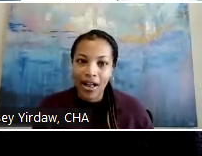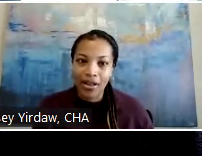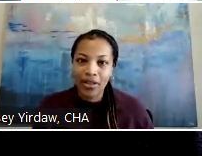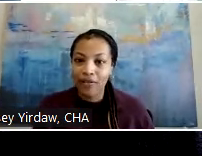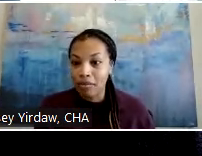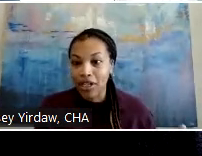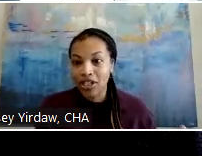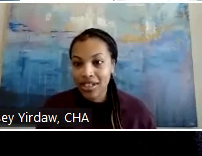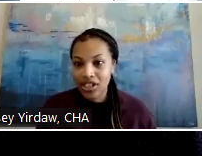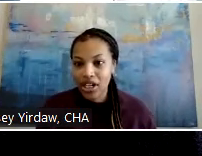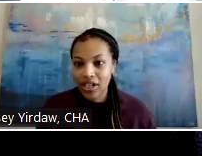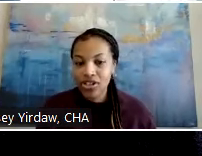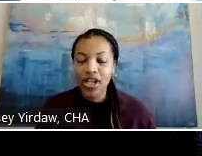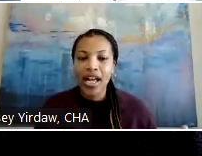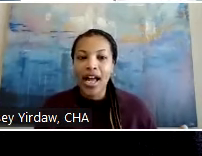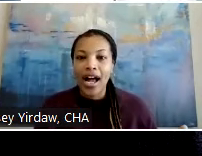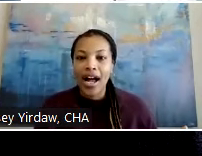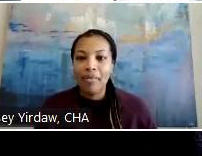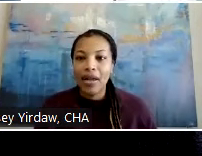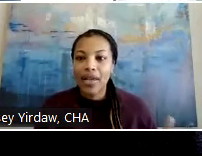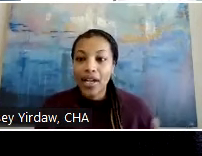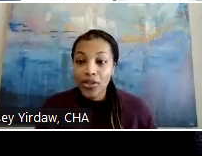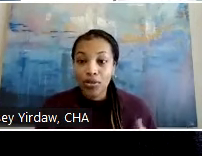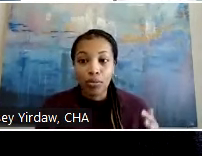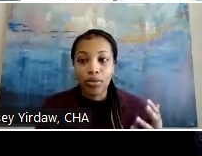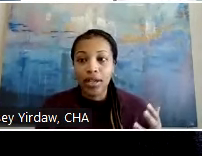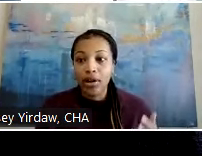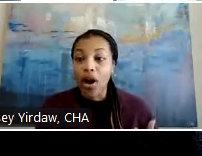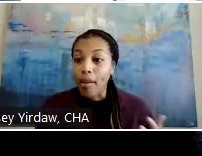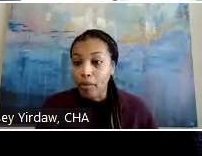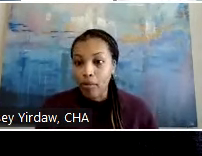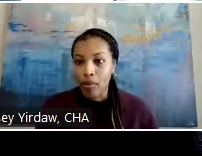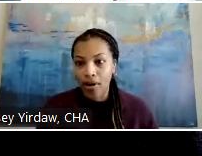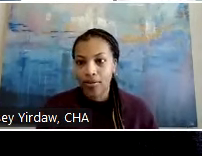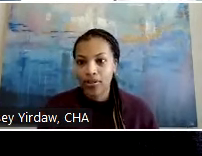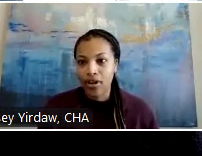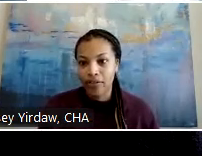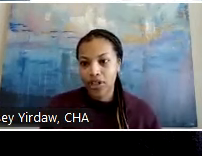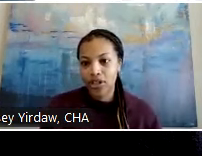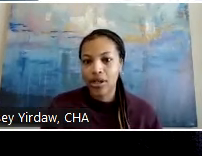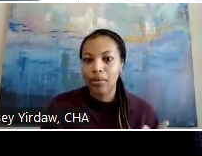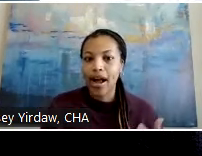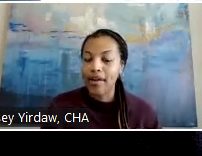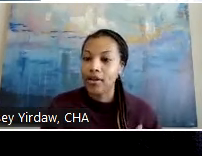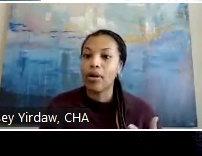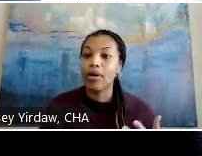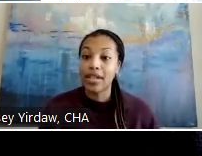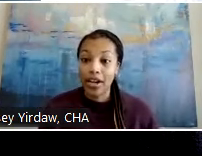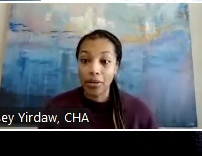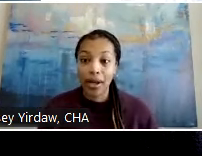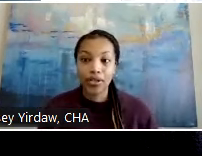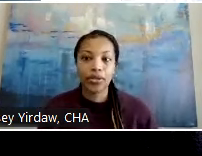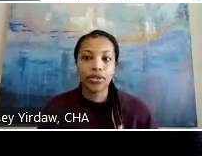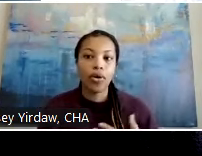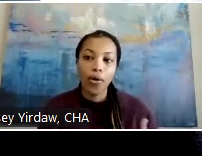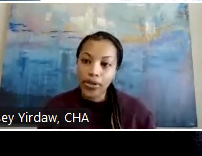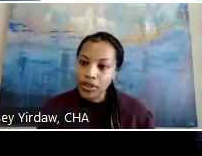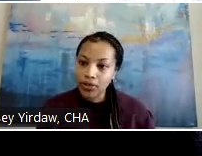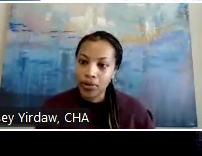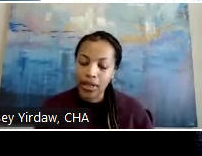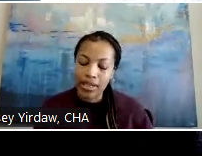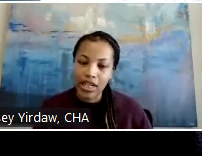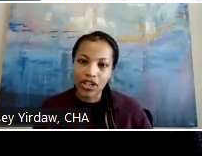Social Health Information Exchange. And that's the interoperable part of this conversation that we're having around data, right? So there's